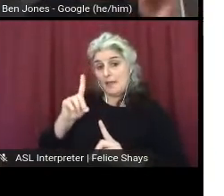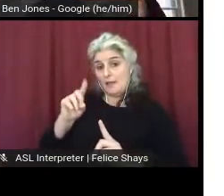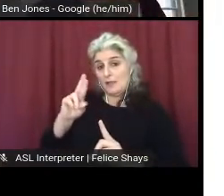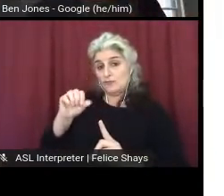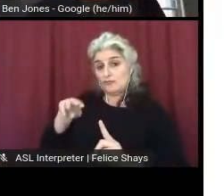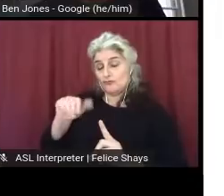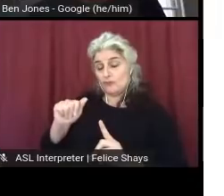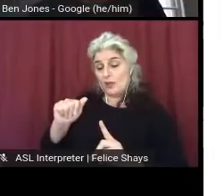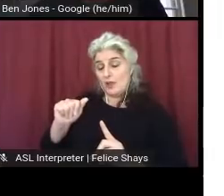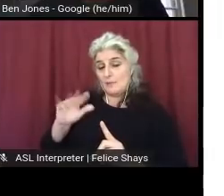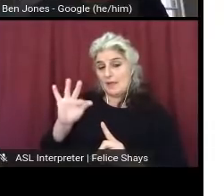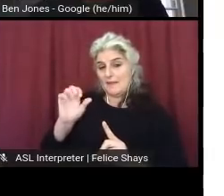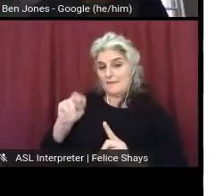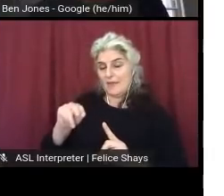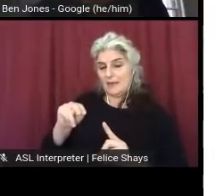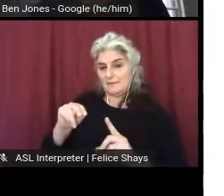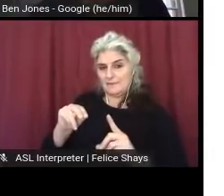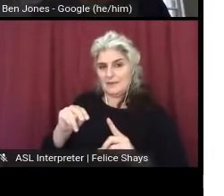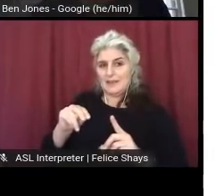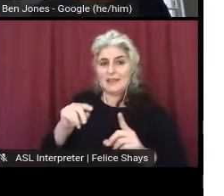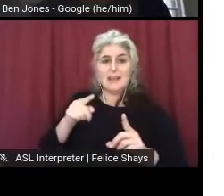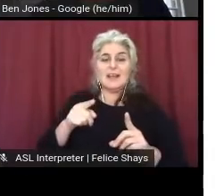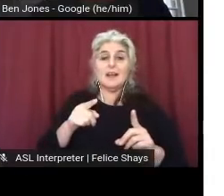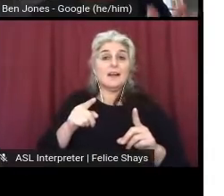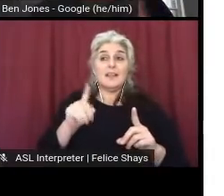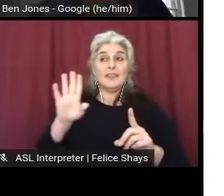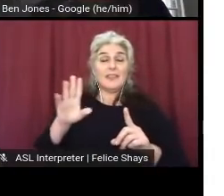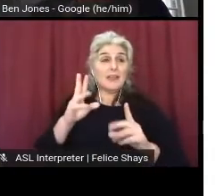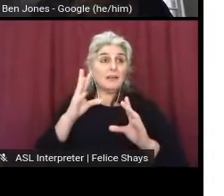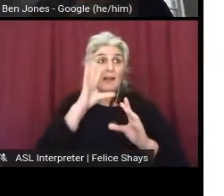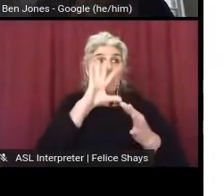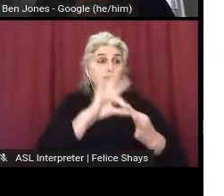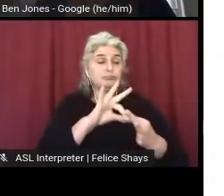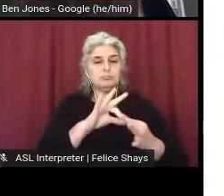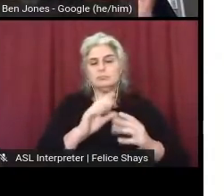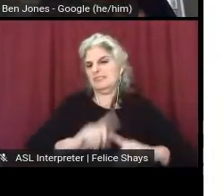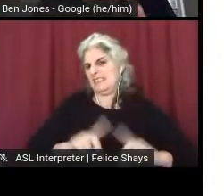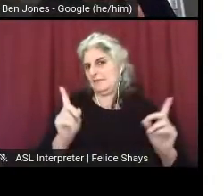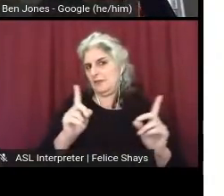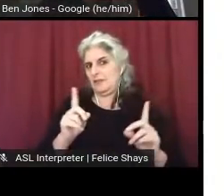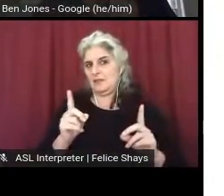is non-genre fans, the story was very different. It told